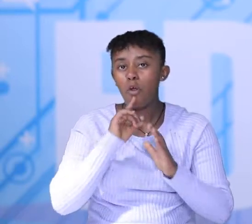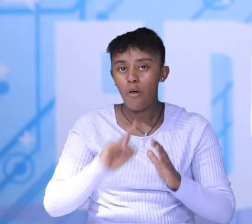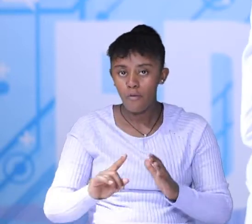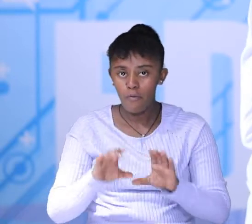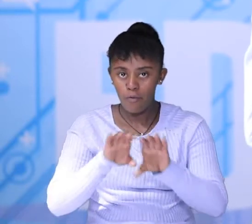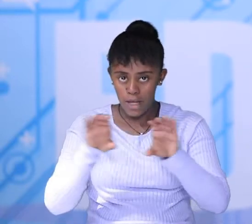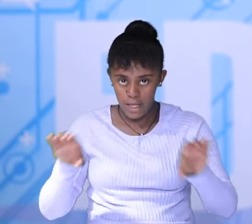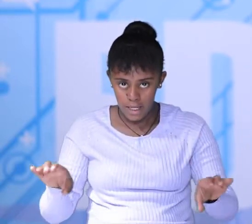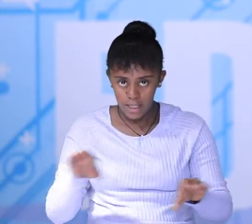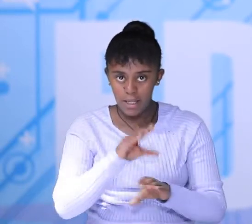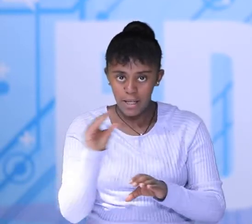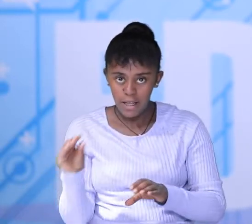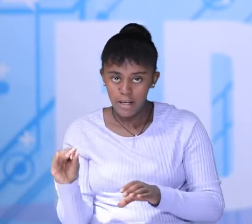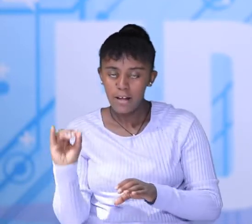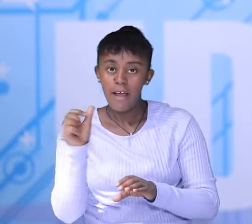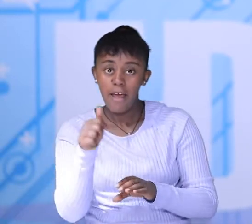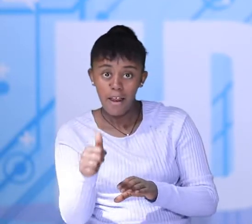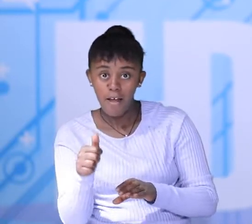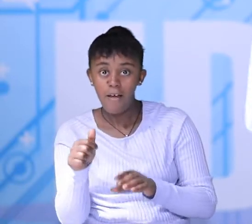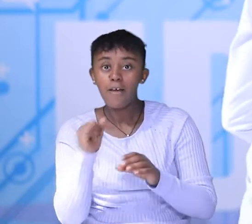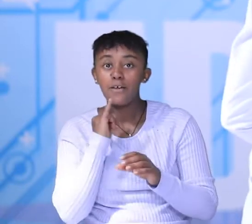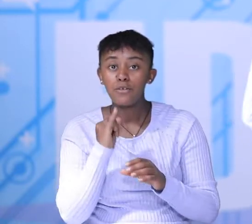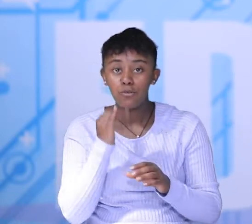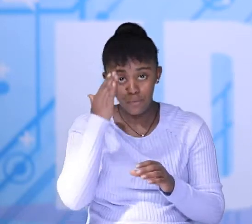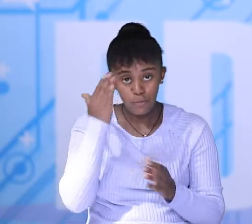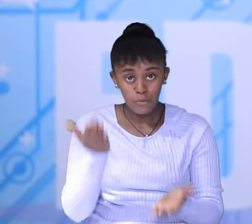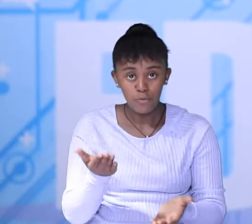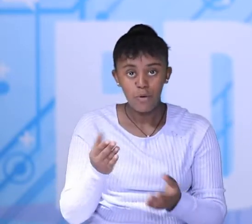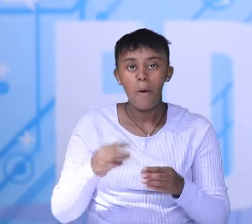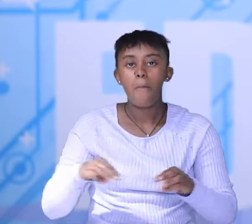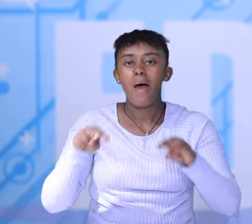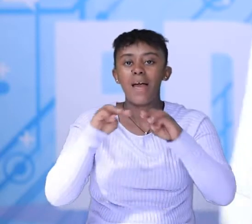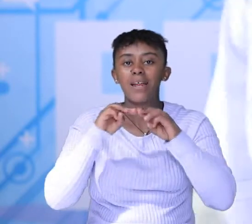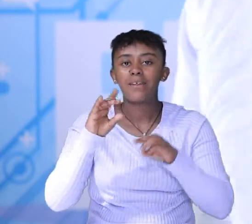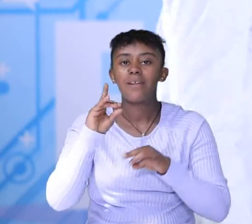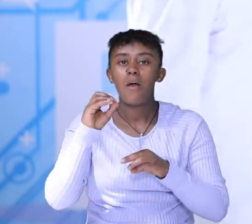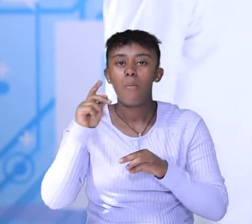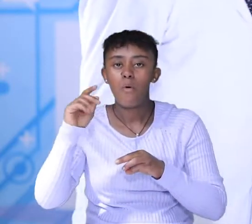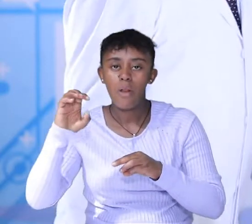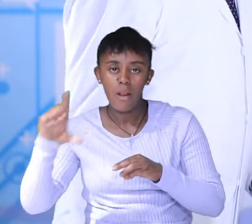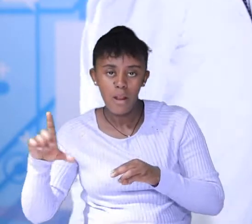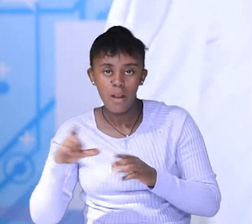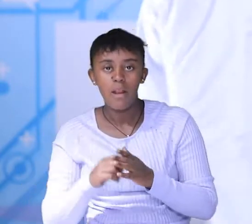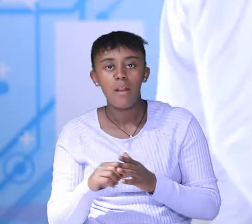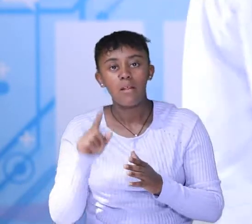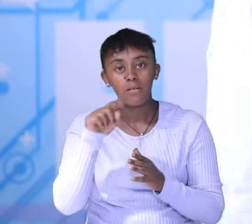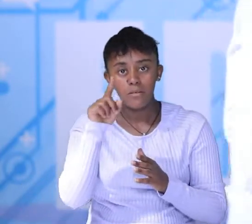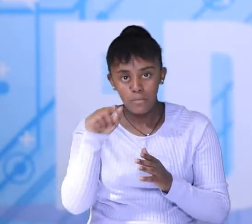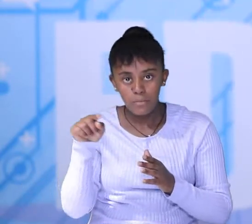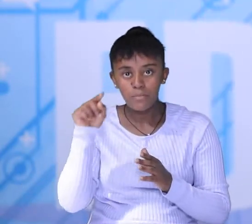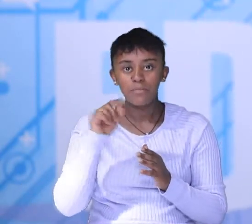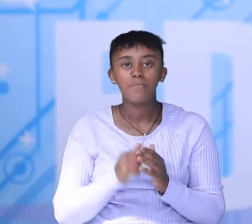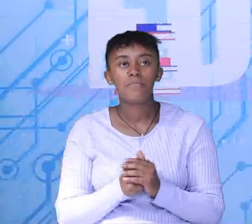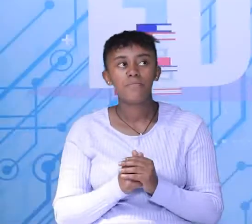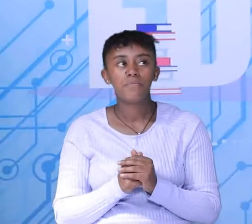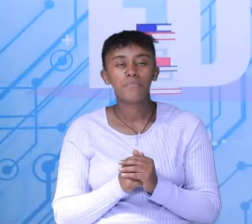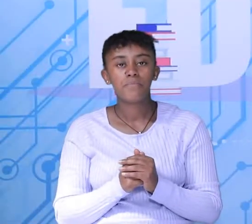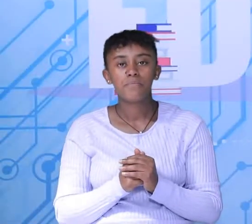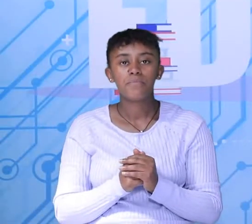What is theta? Theta is the angle between the magnetic field B is acting upward as well as the current is